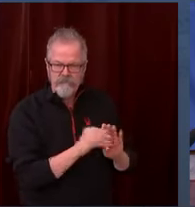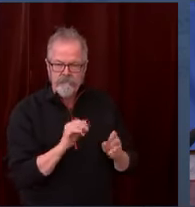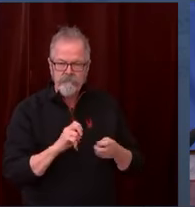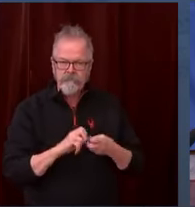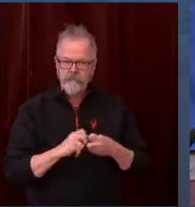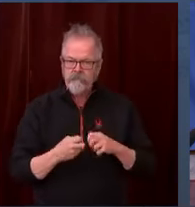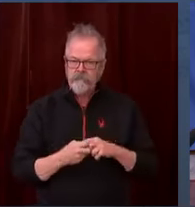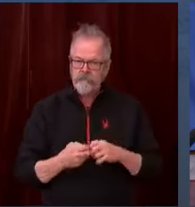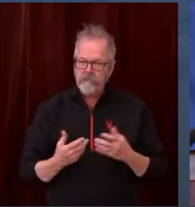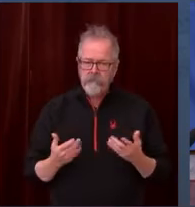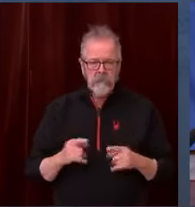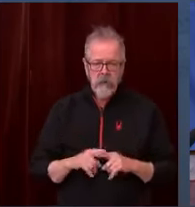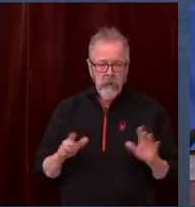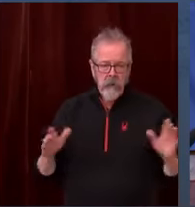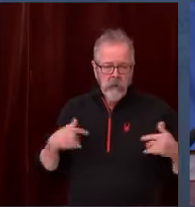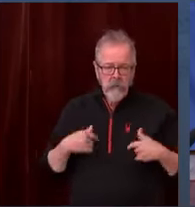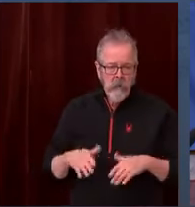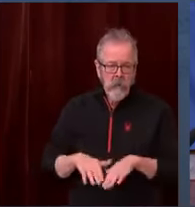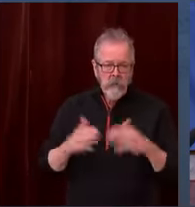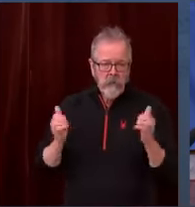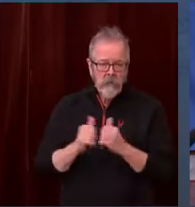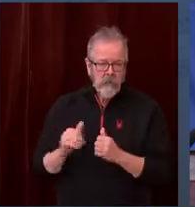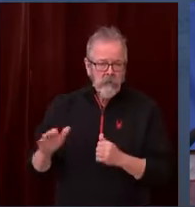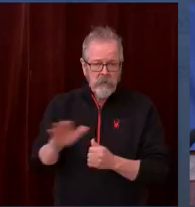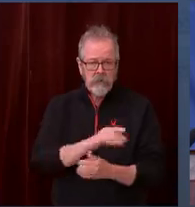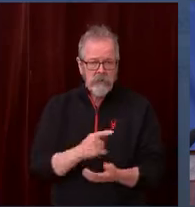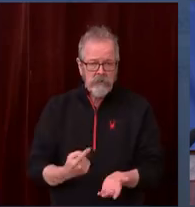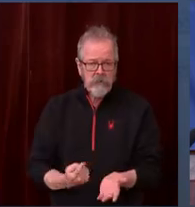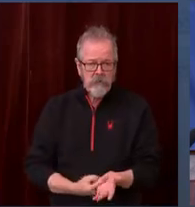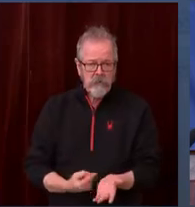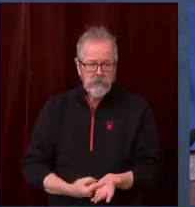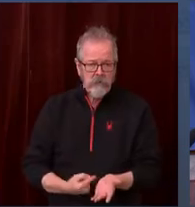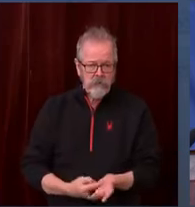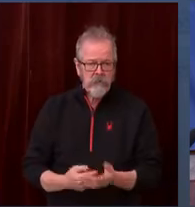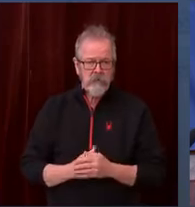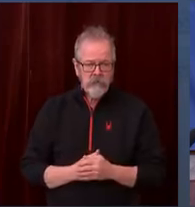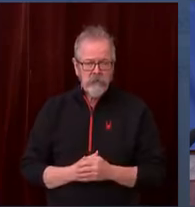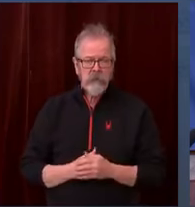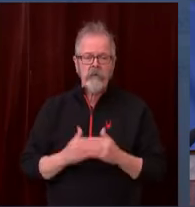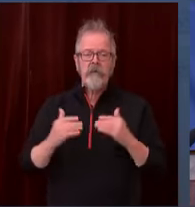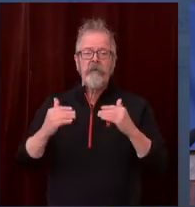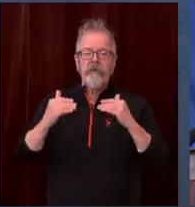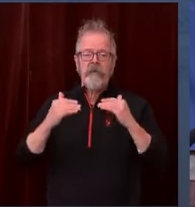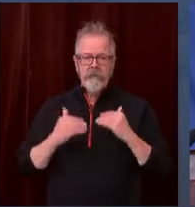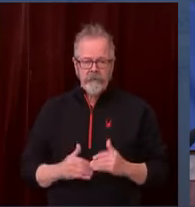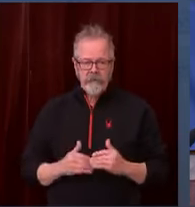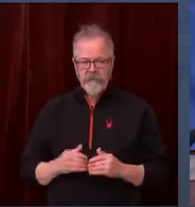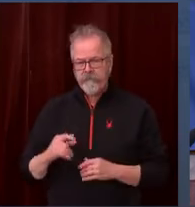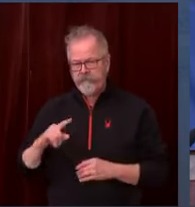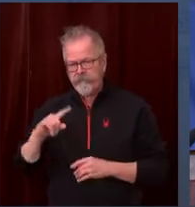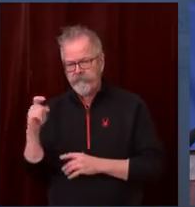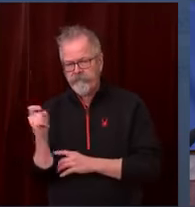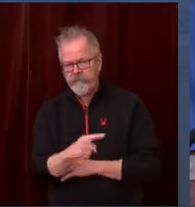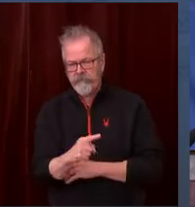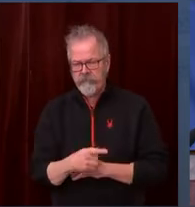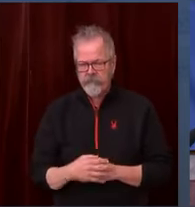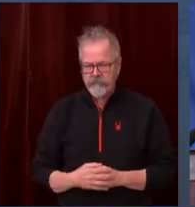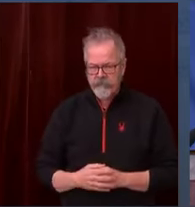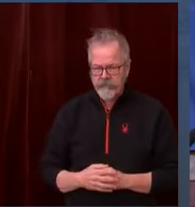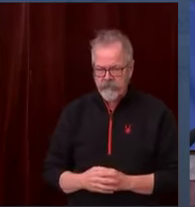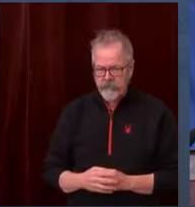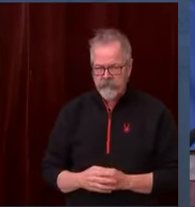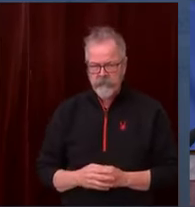Hi, Governor. I wanted to ask about your capital projects. From this plan, it doesn't look like there's any projects currently in